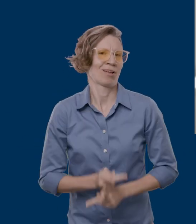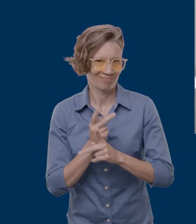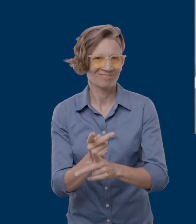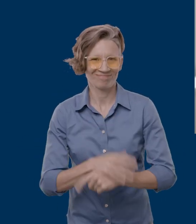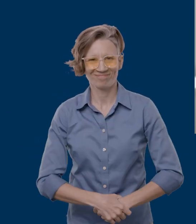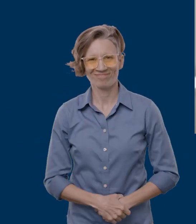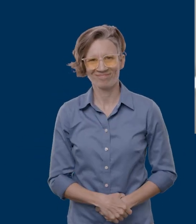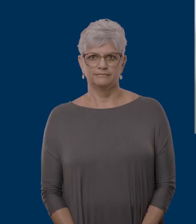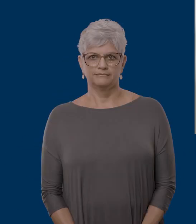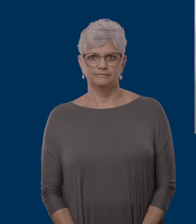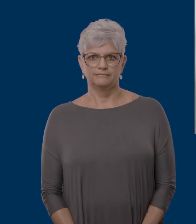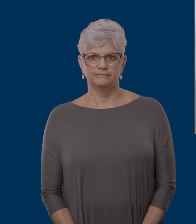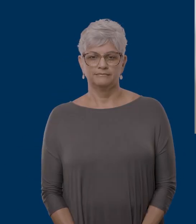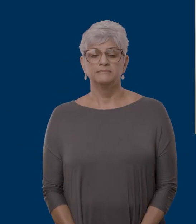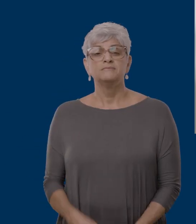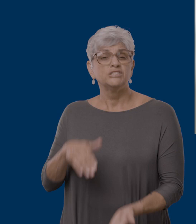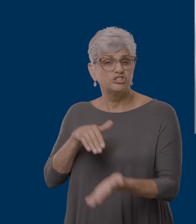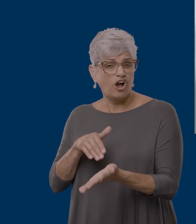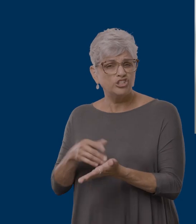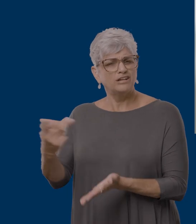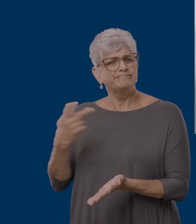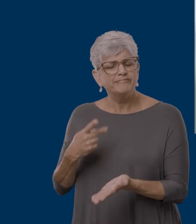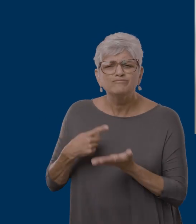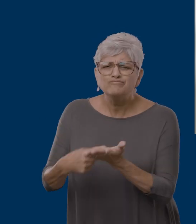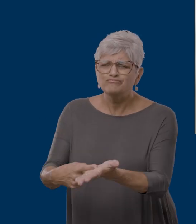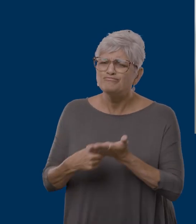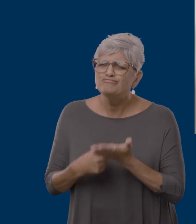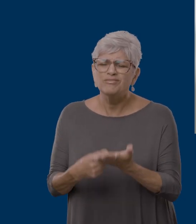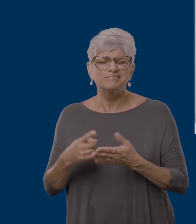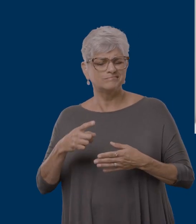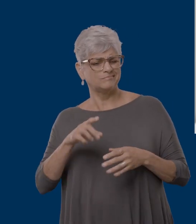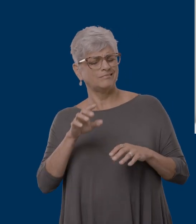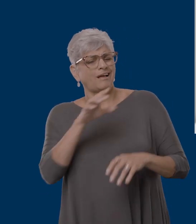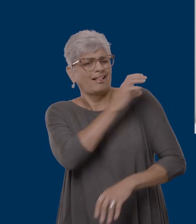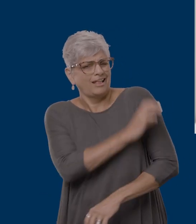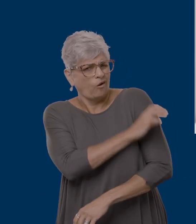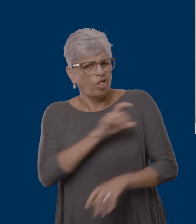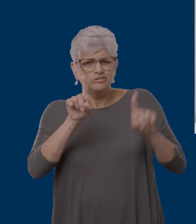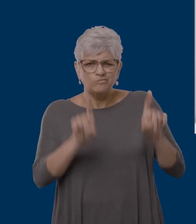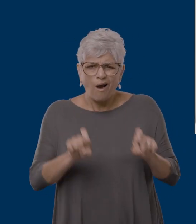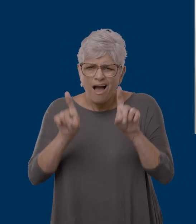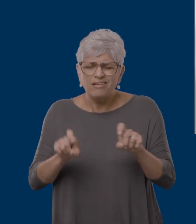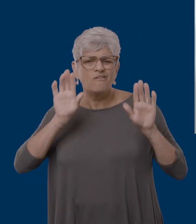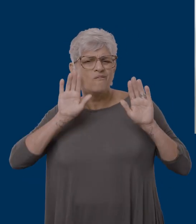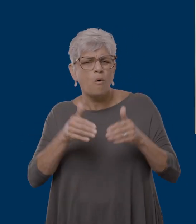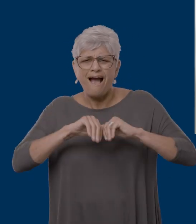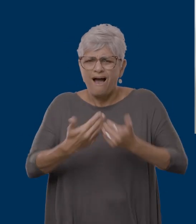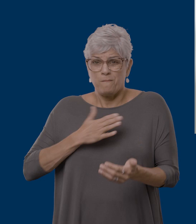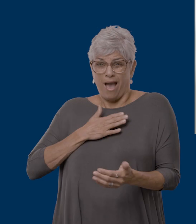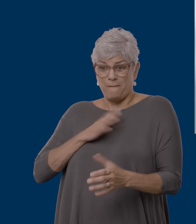to give them the best possible care. When Dr. Barr and I talked about the clinical trial, we were focused on how